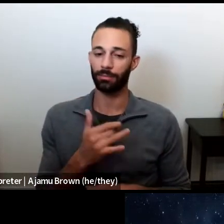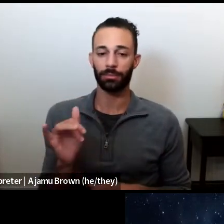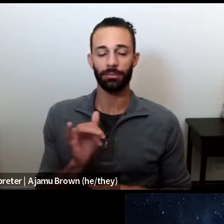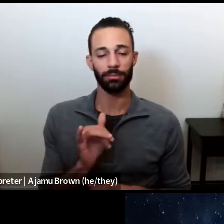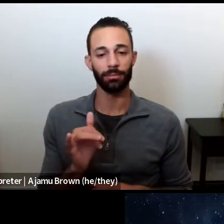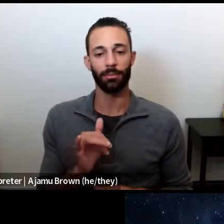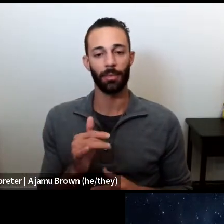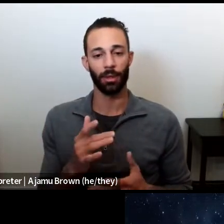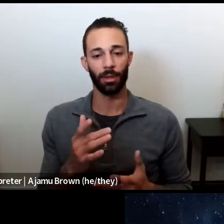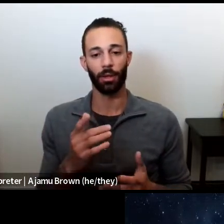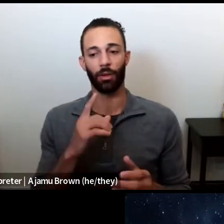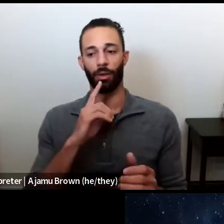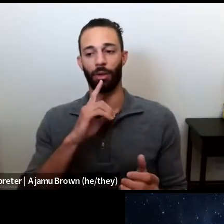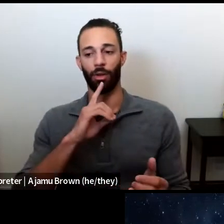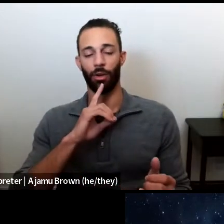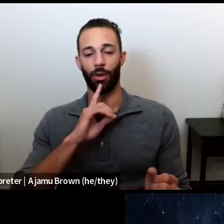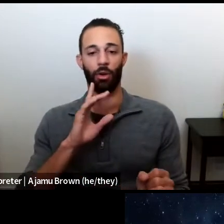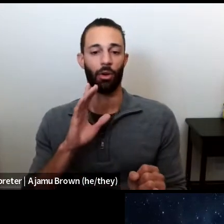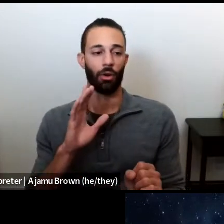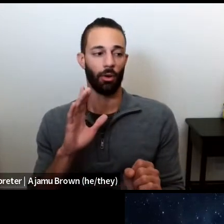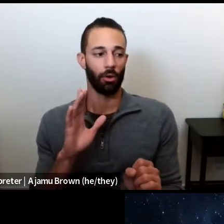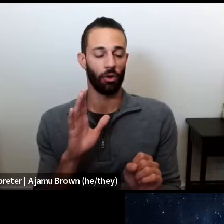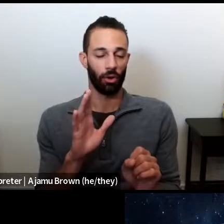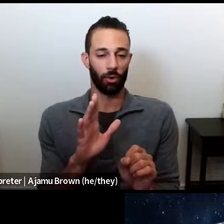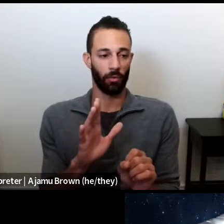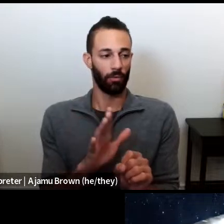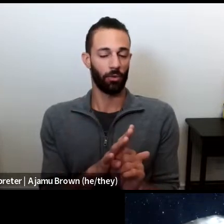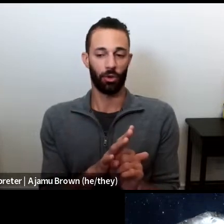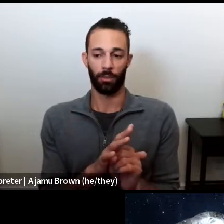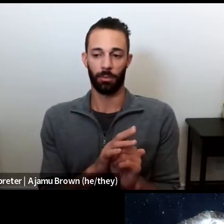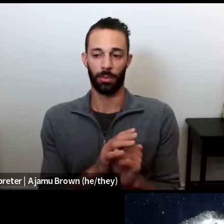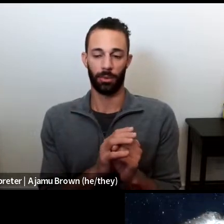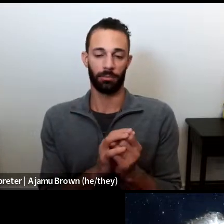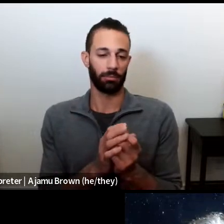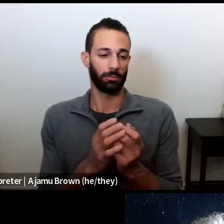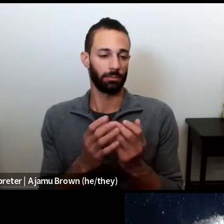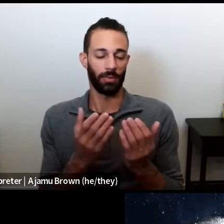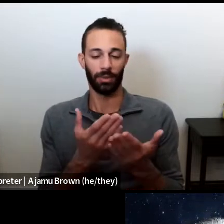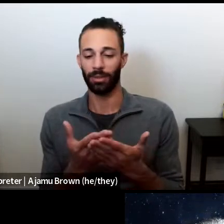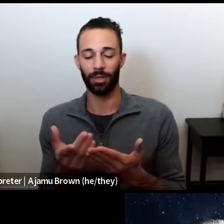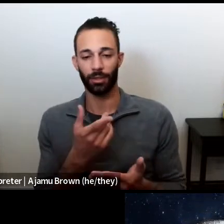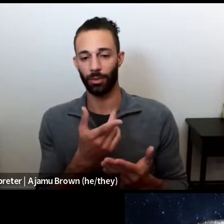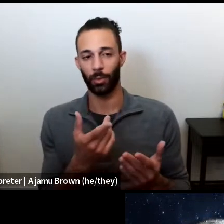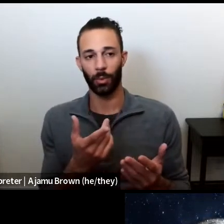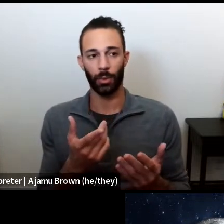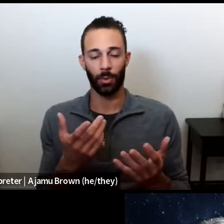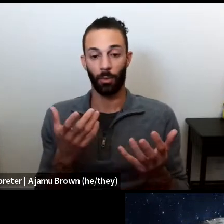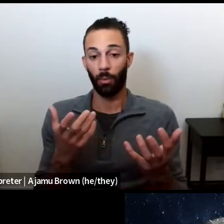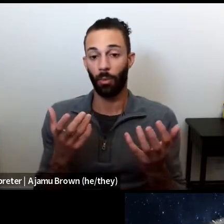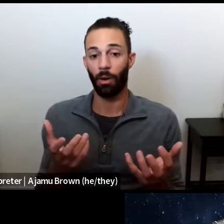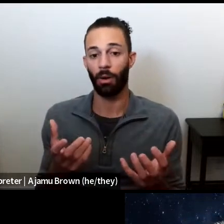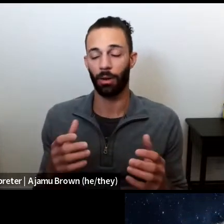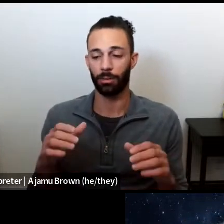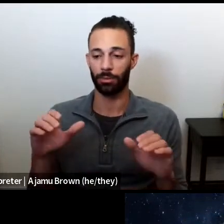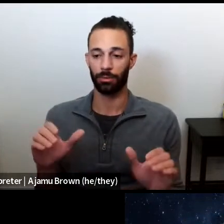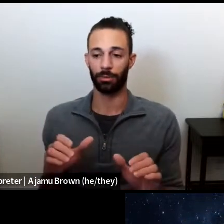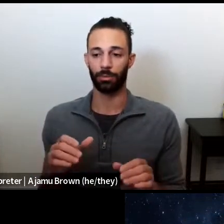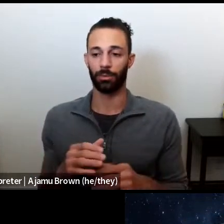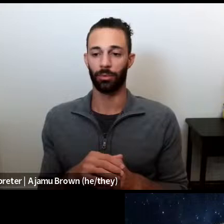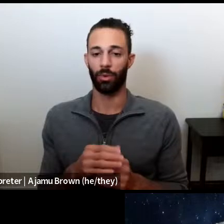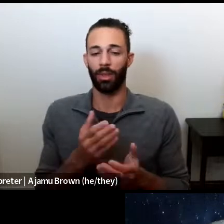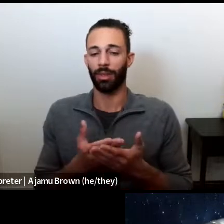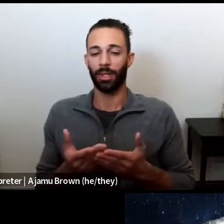confirmation of things that you already want to do and qualities that you already